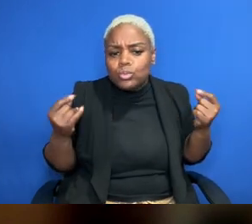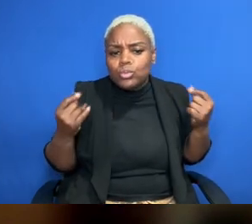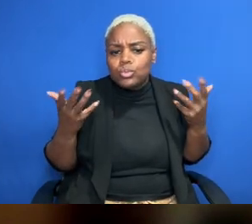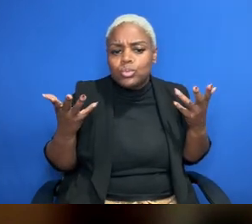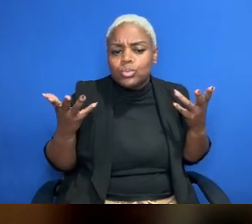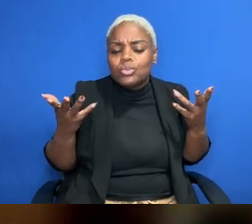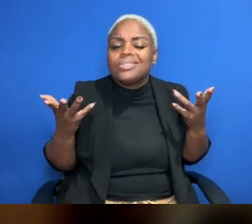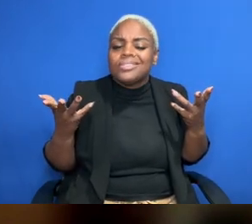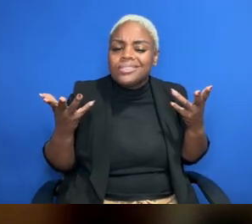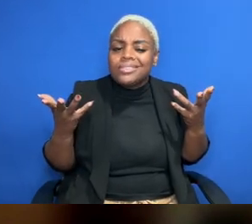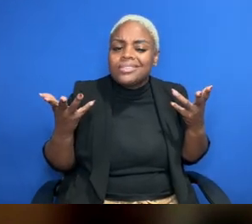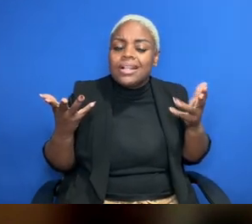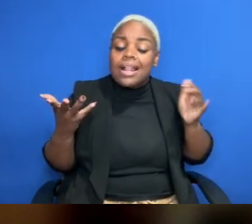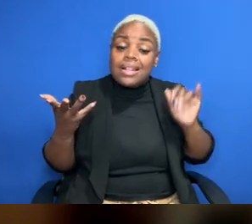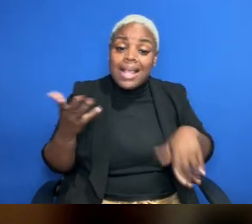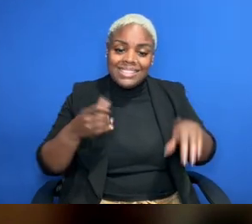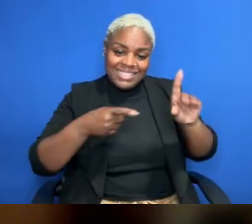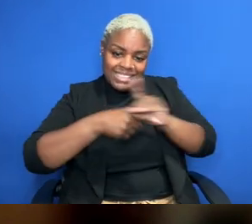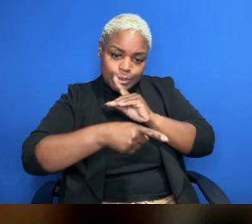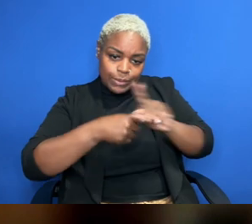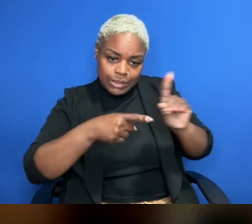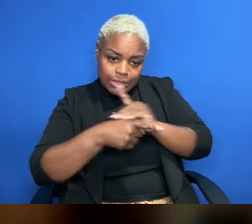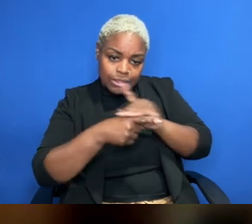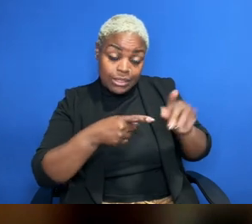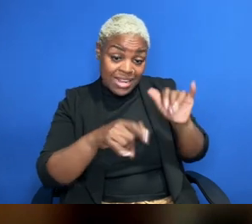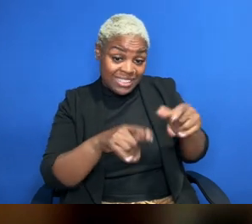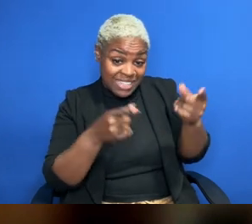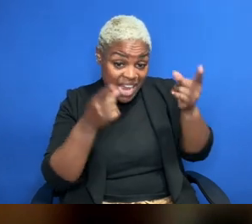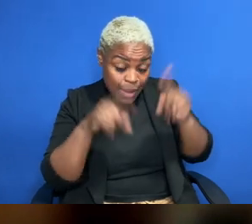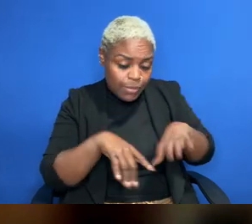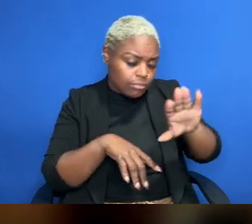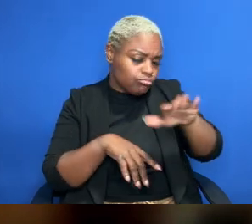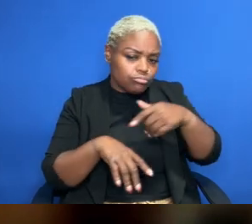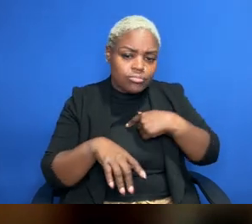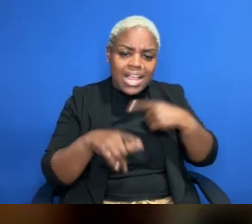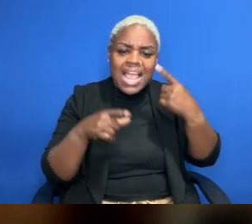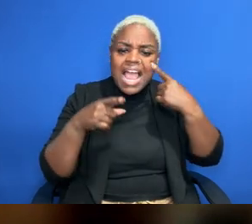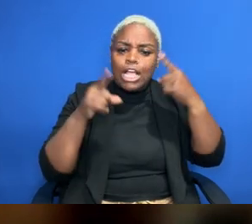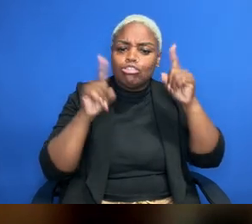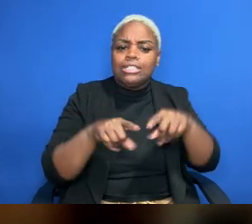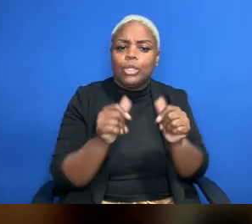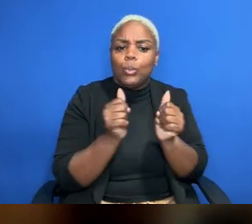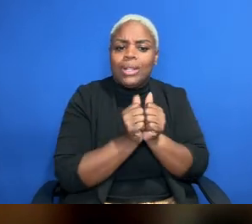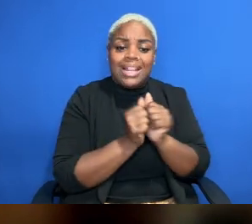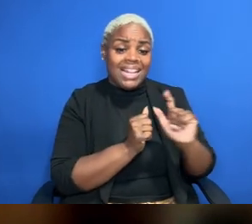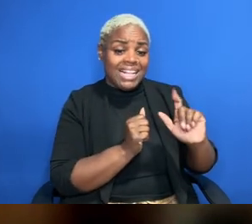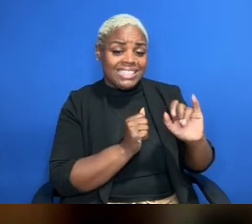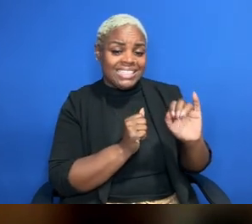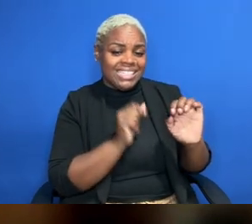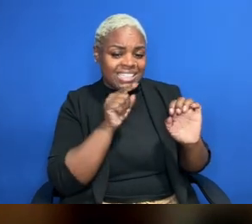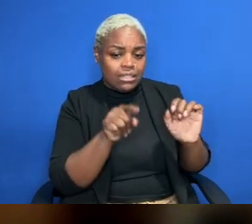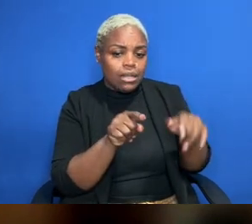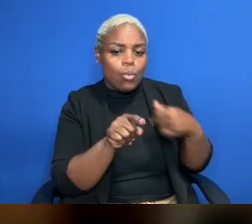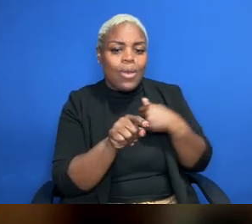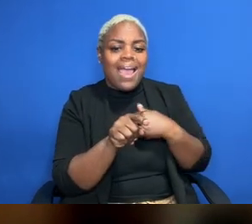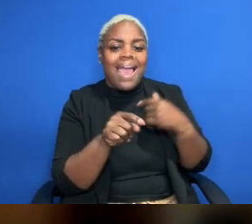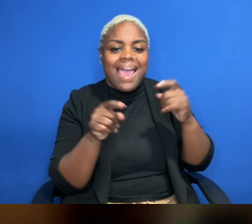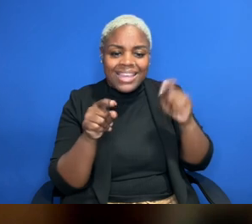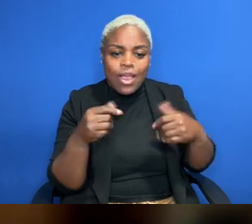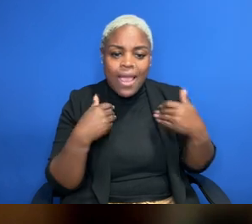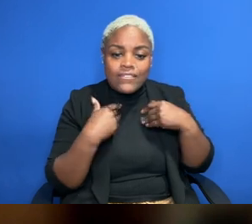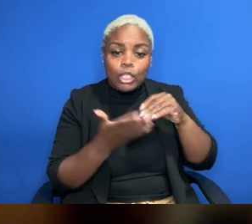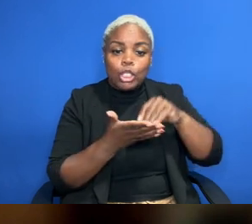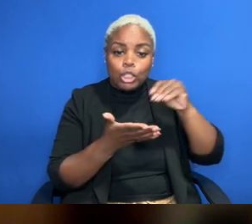do also around that? And the discipline component that's happening, I agree with Leslie. We need to